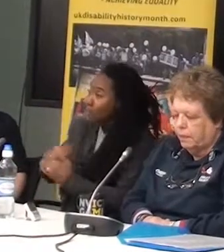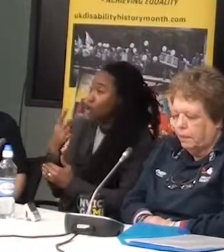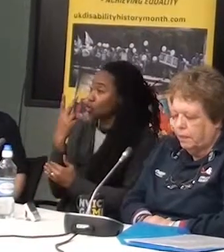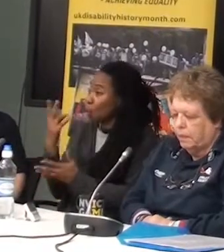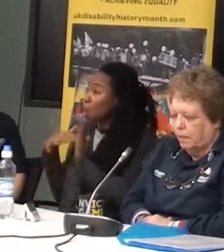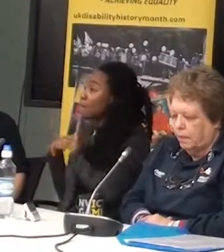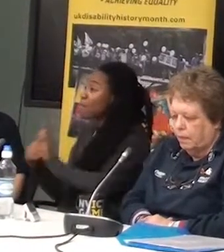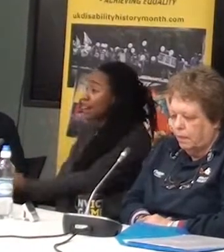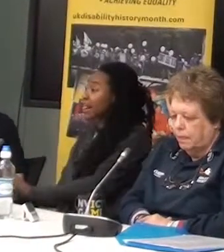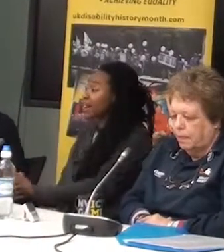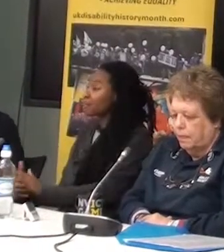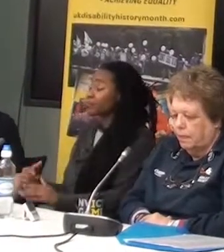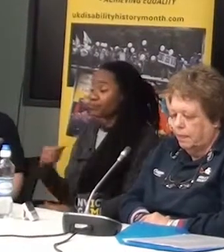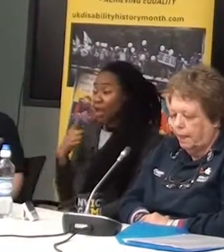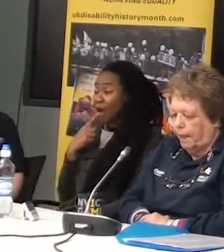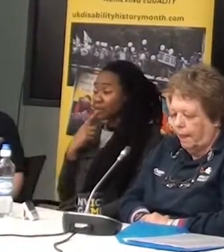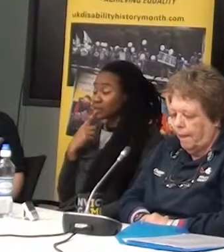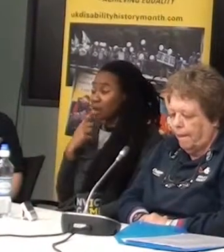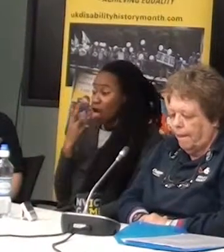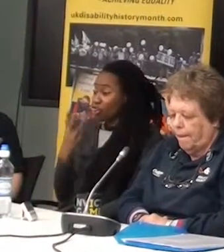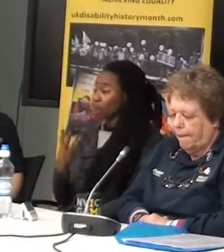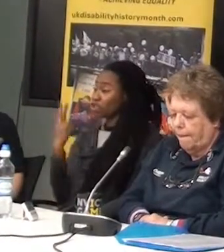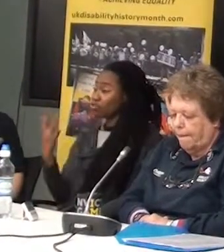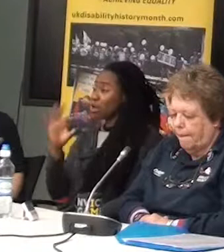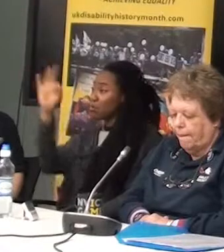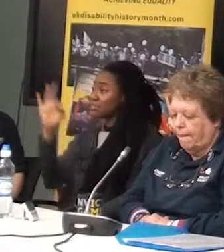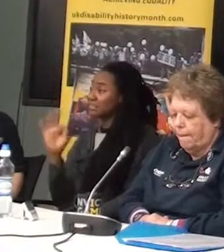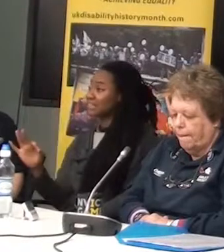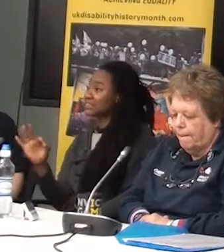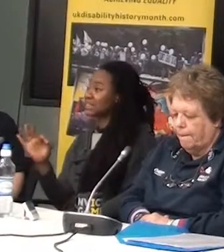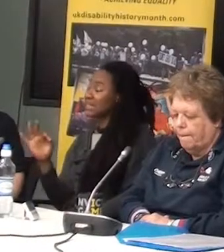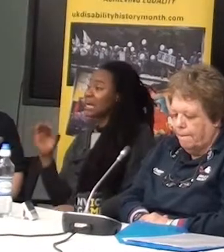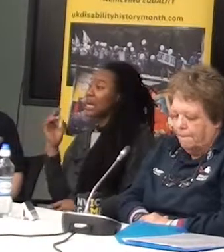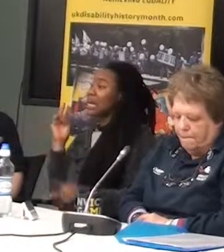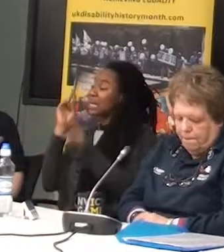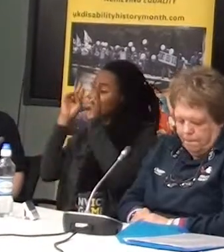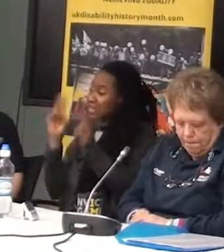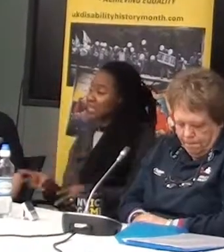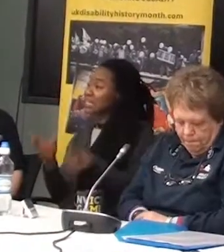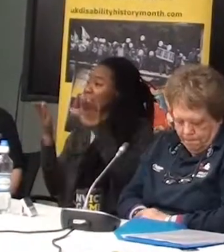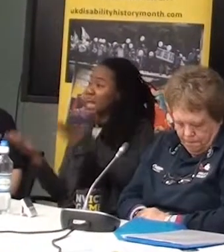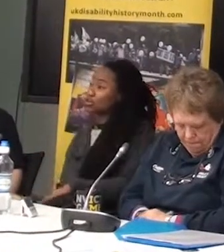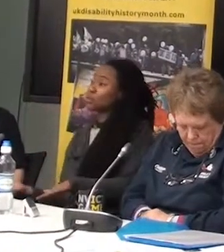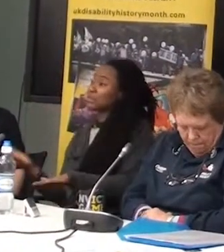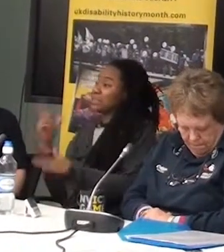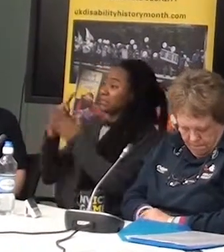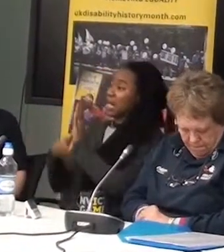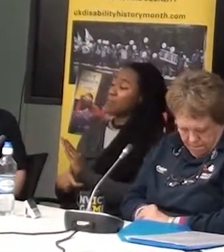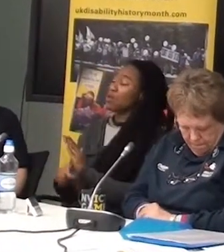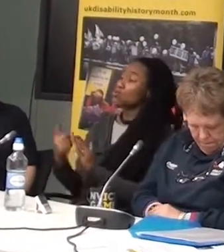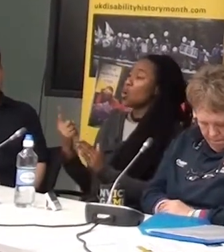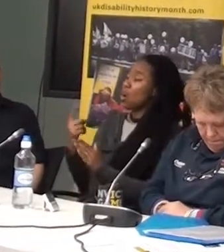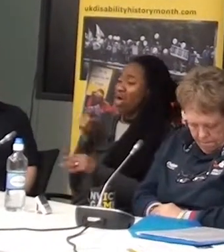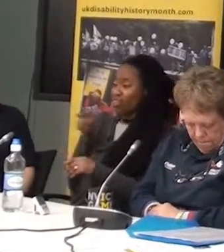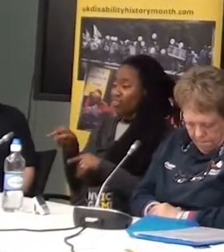1/3 casualties. And that to me was a loss that really and truly those wives who actually had